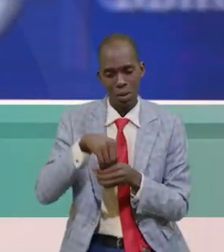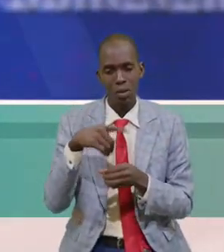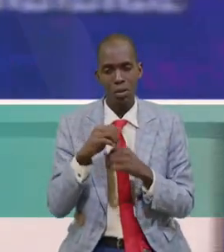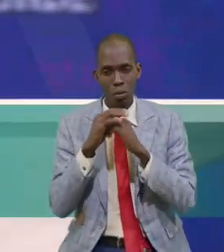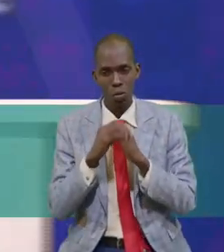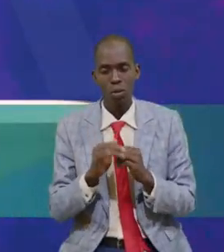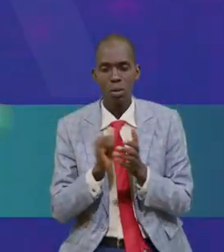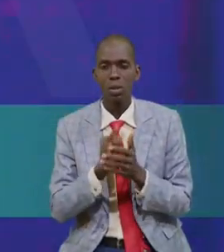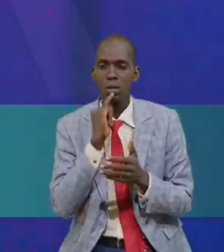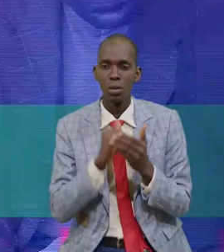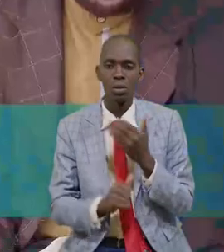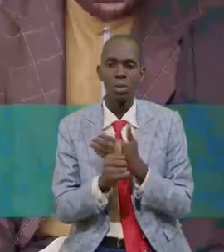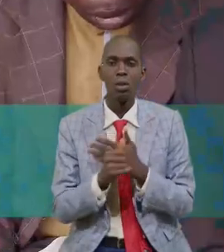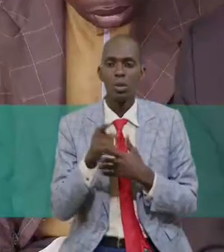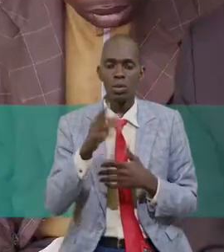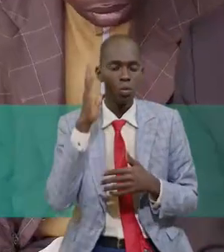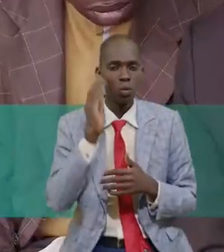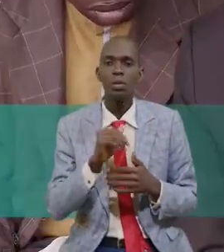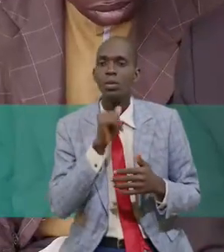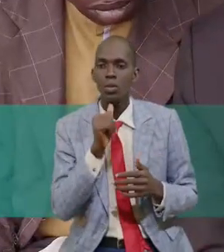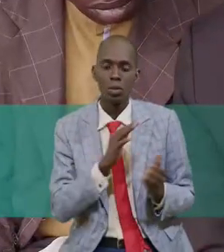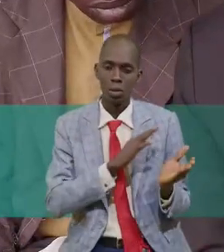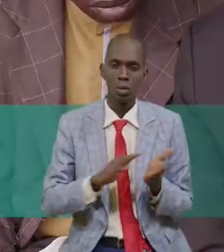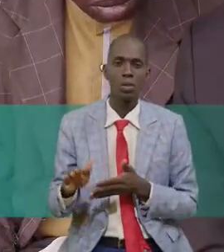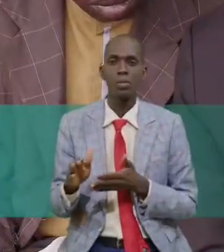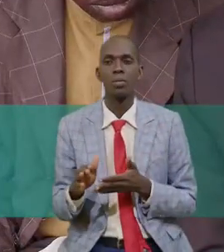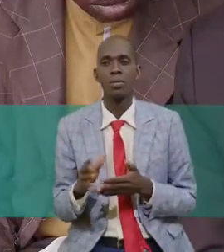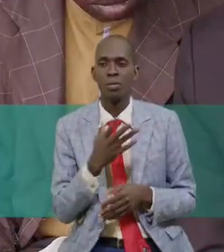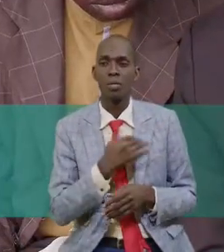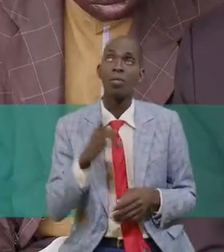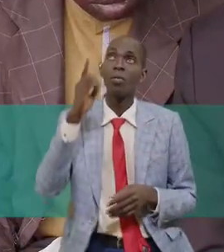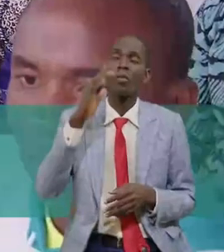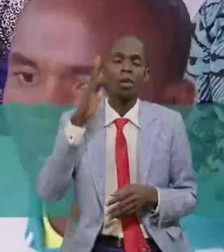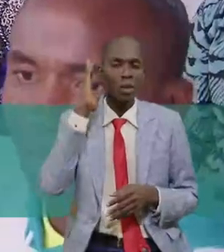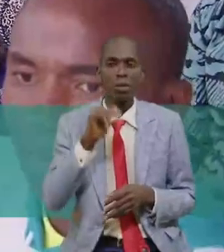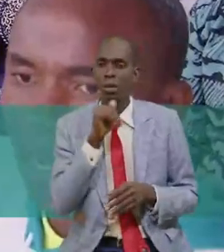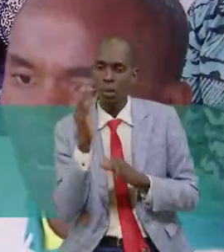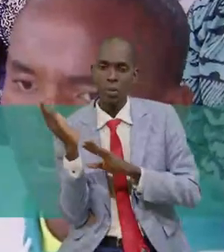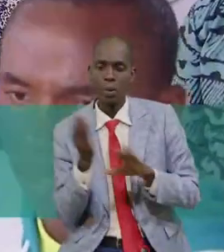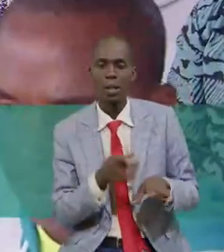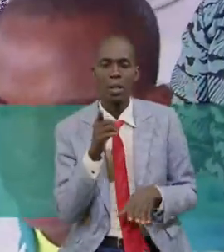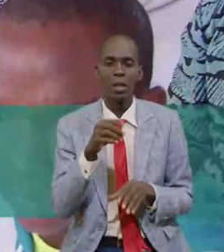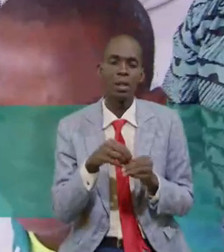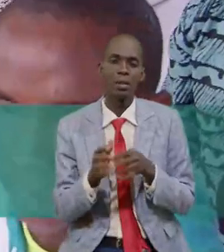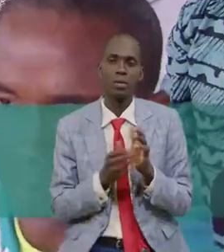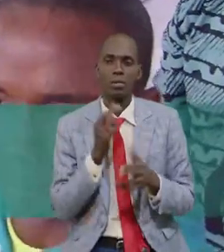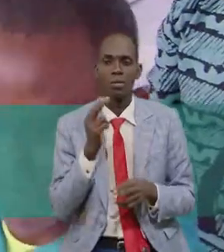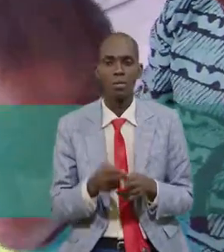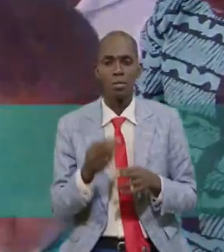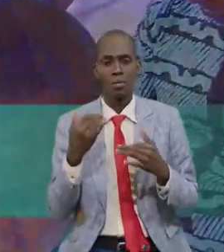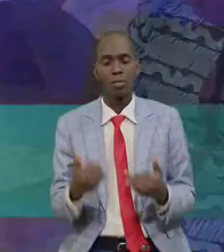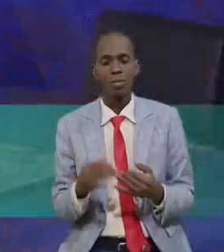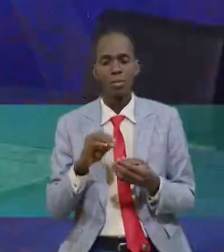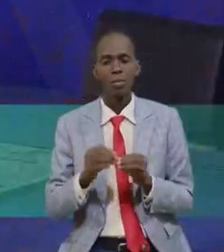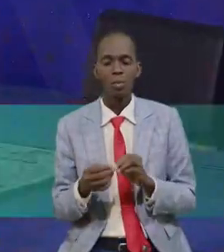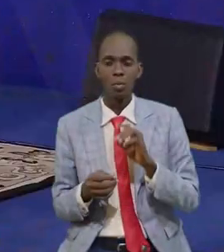fatal. You will not abandon. And God will not abandon you. Look at number one. Number